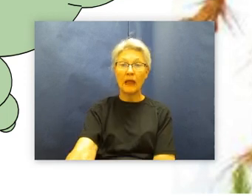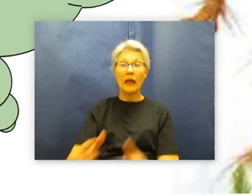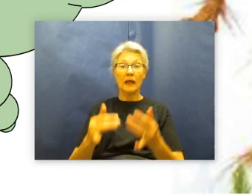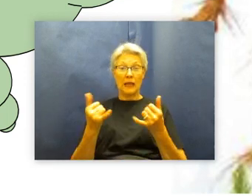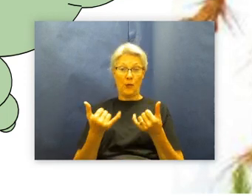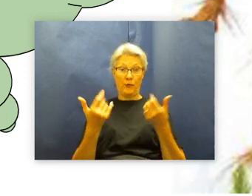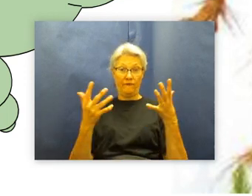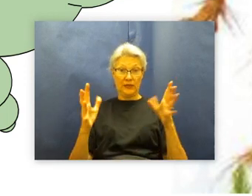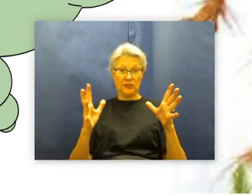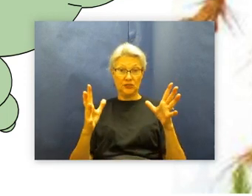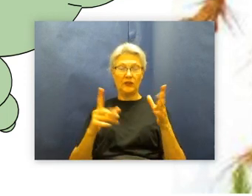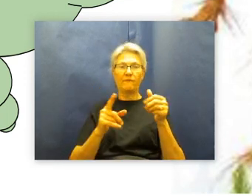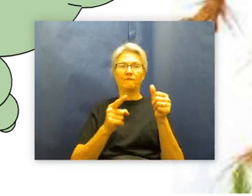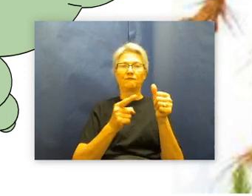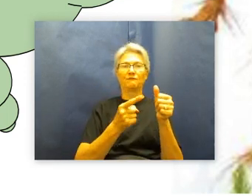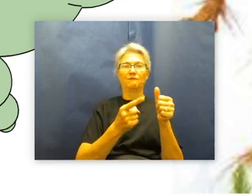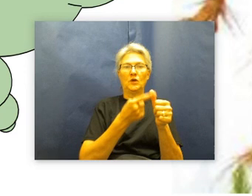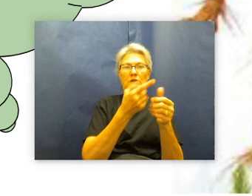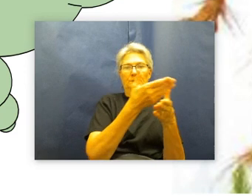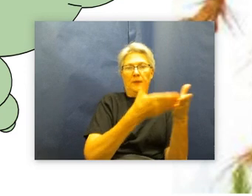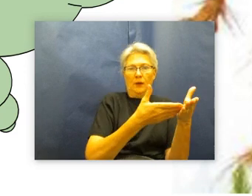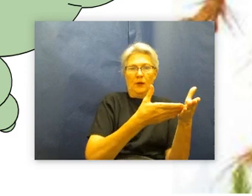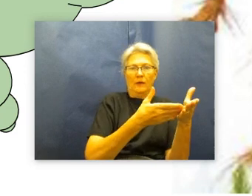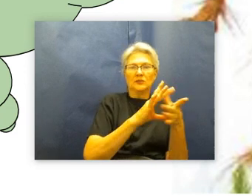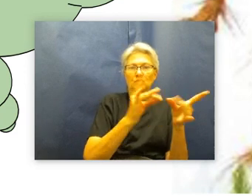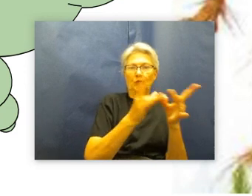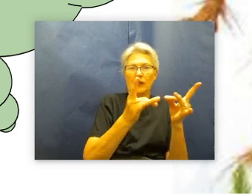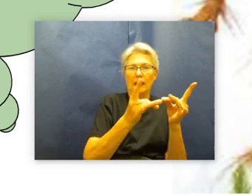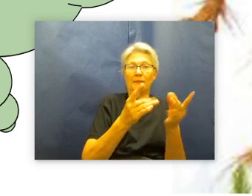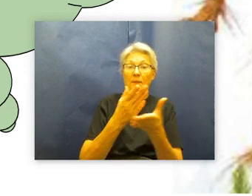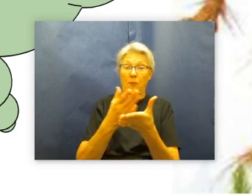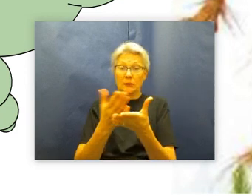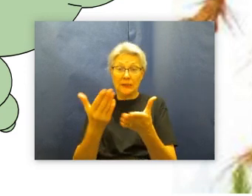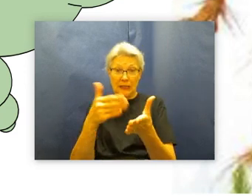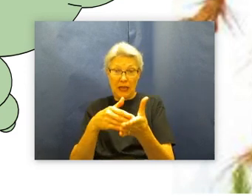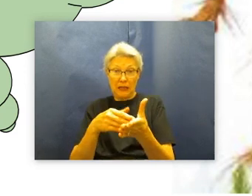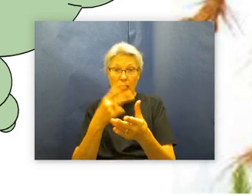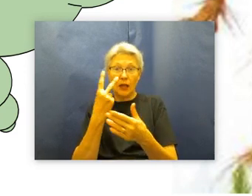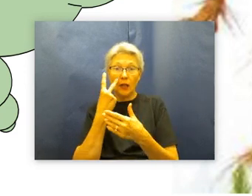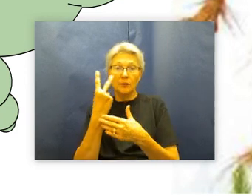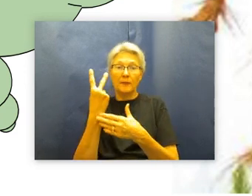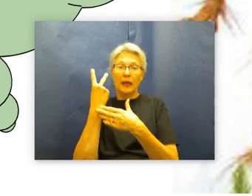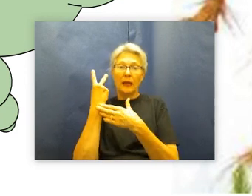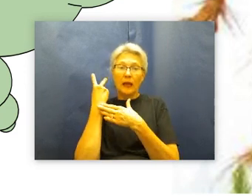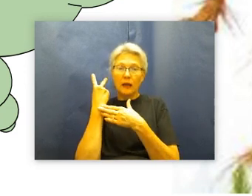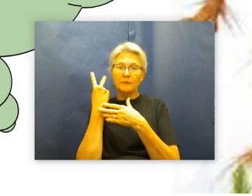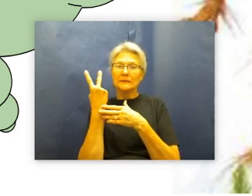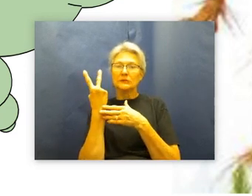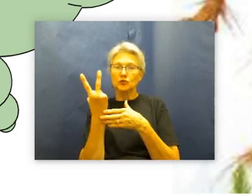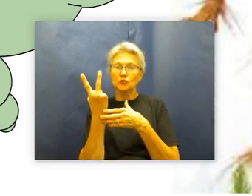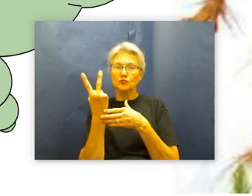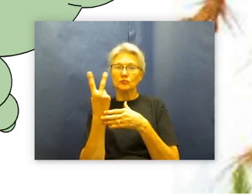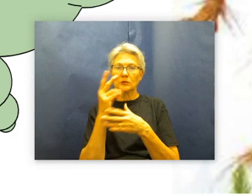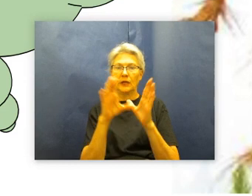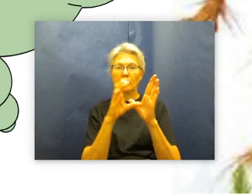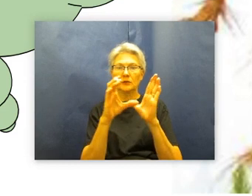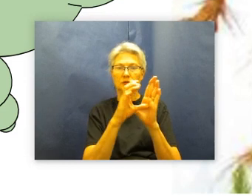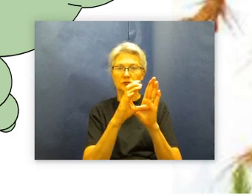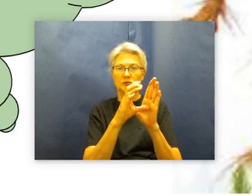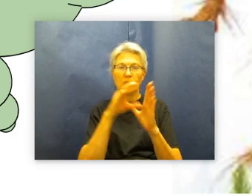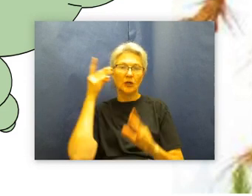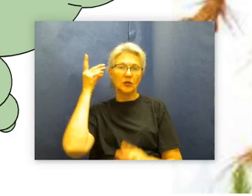Now that we finished the first half of our text, I'm going to pause again to look back at my two characters,